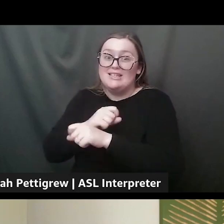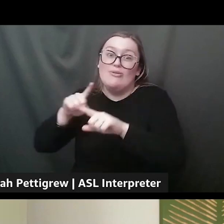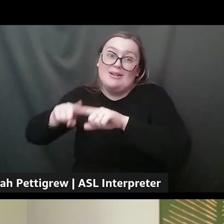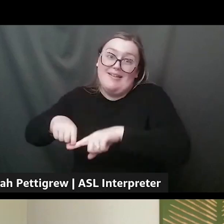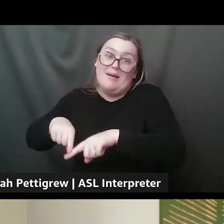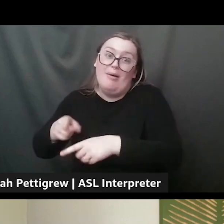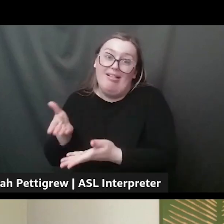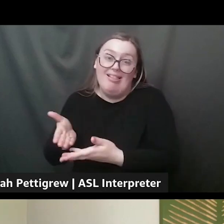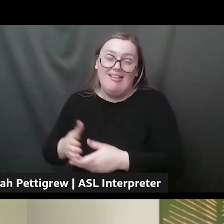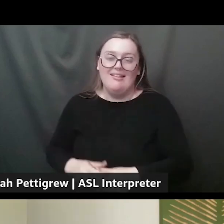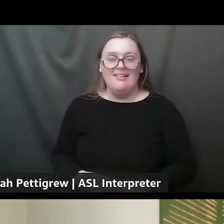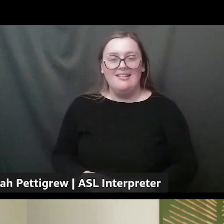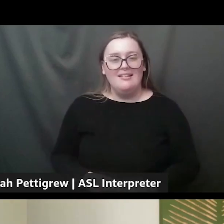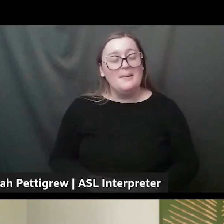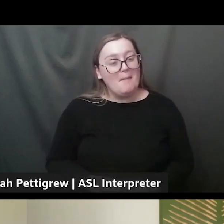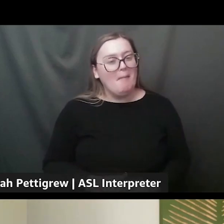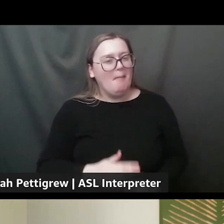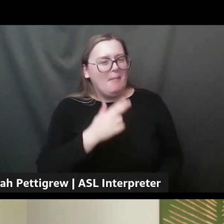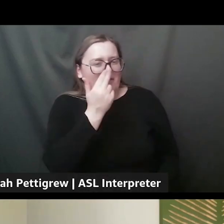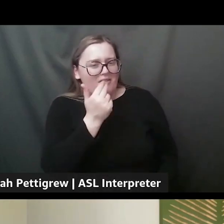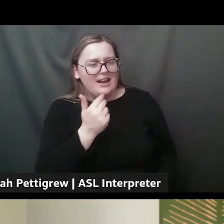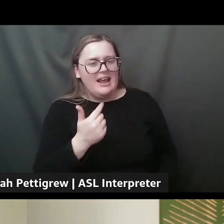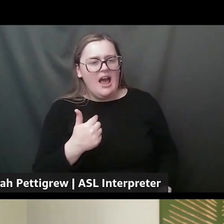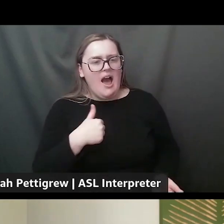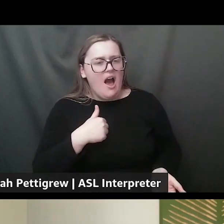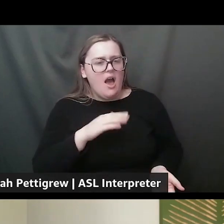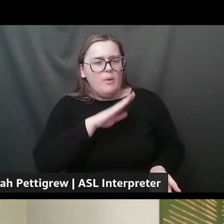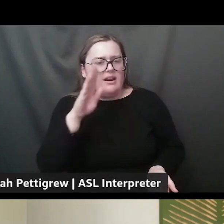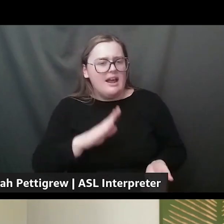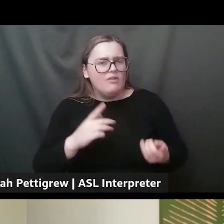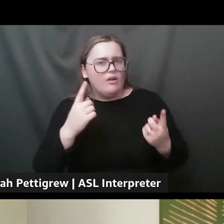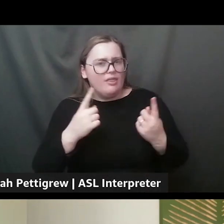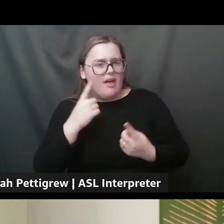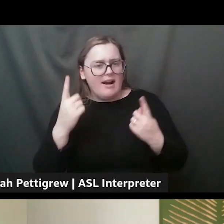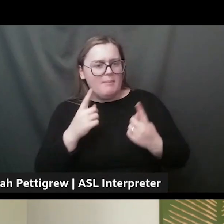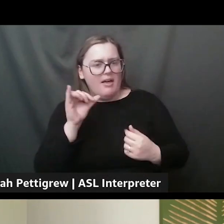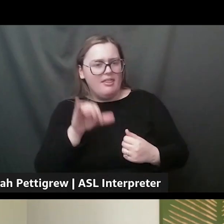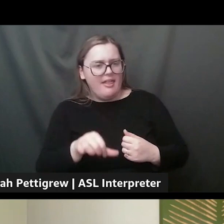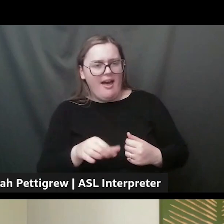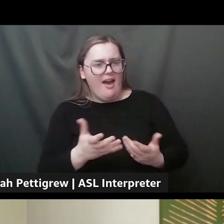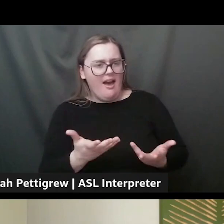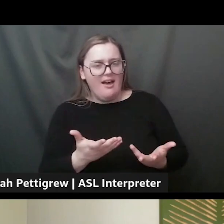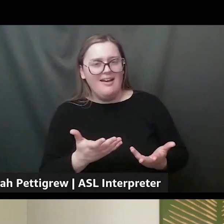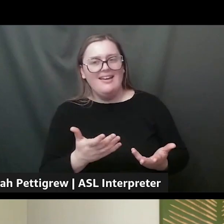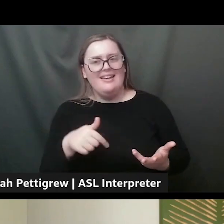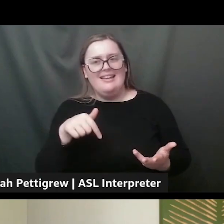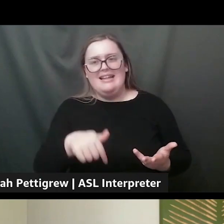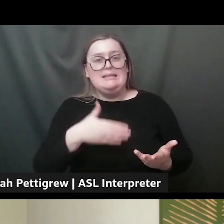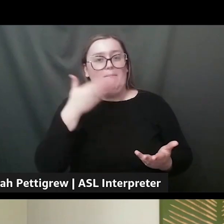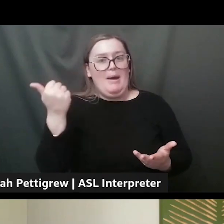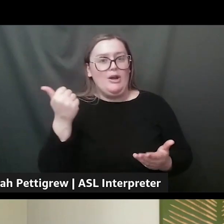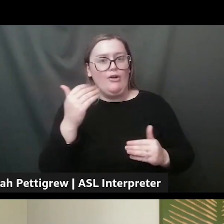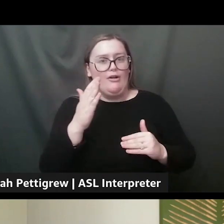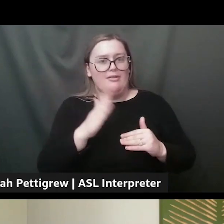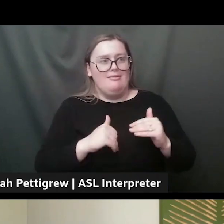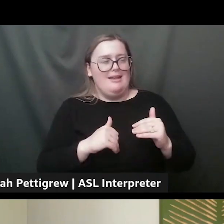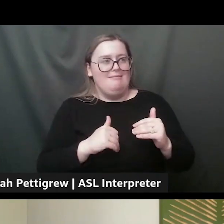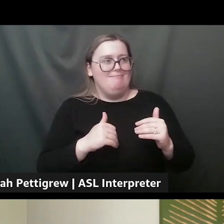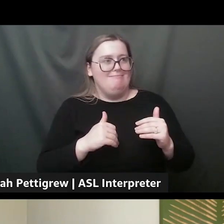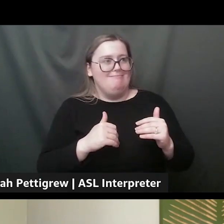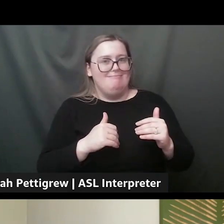Yeah, that's kind of funny. I would never have thought of it that way. That it's better at math than